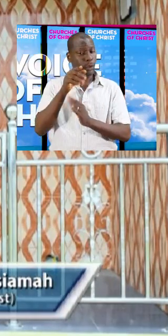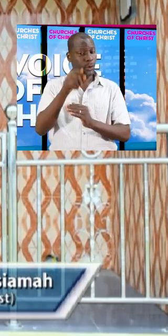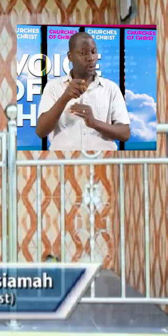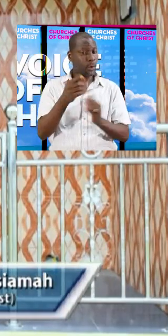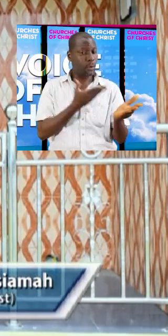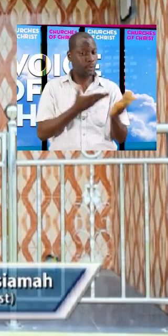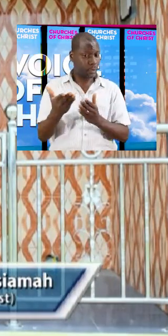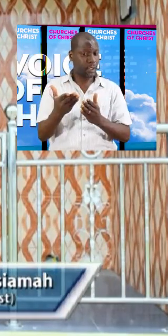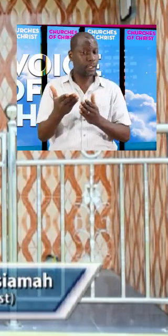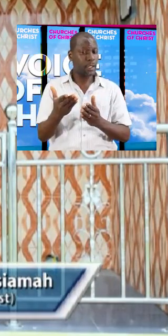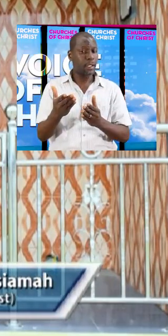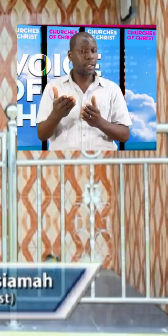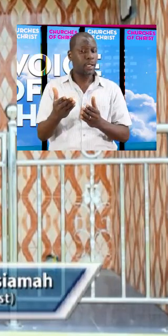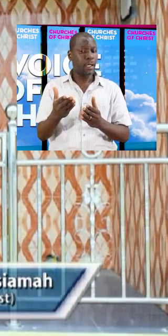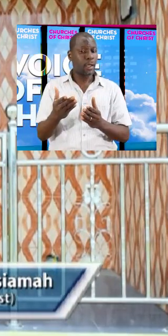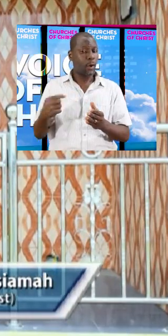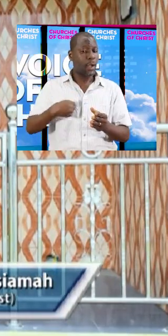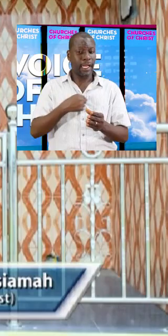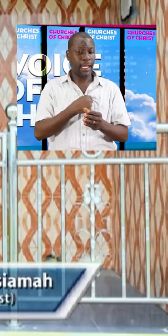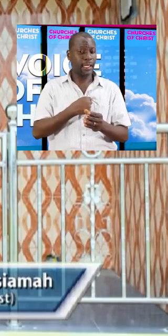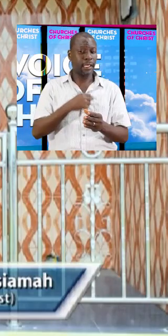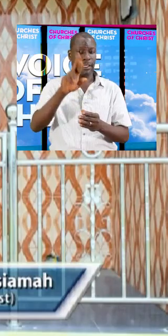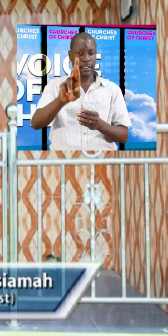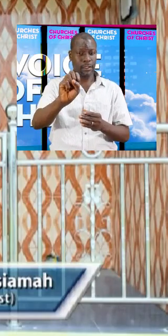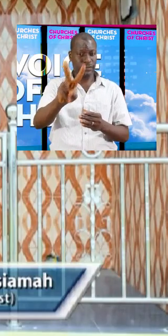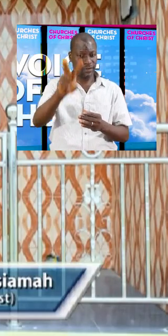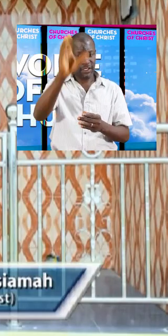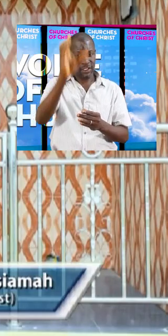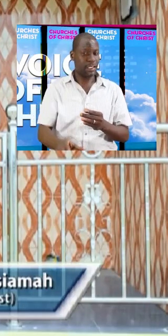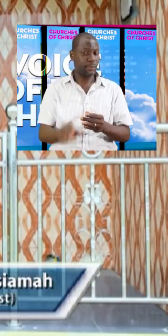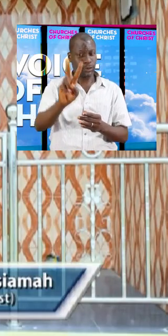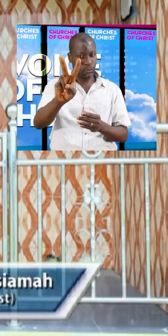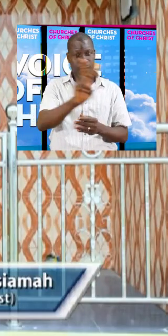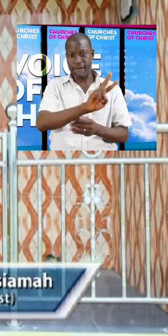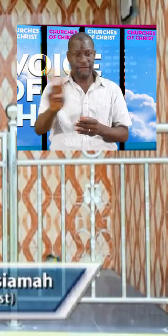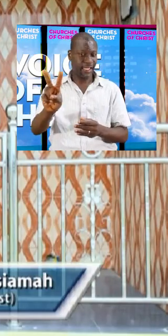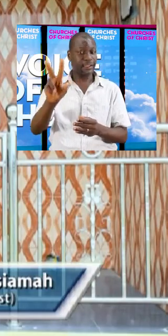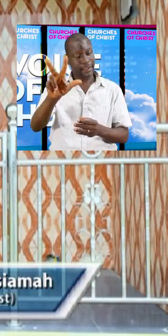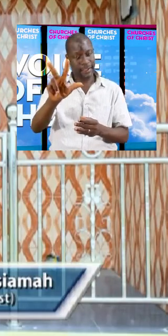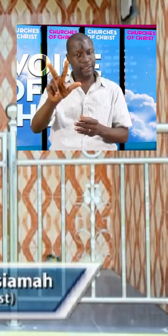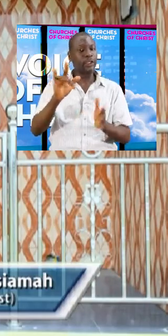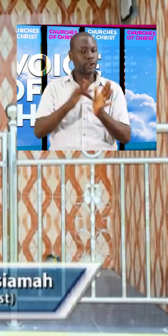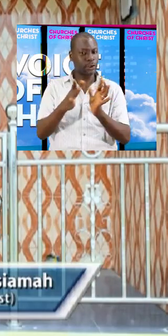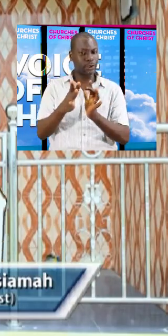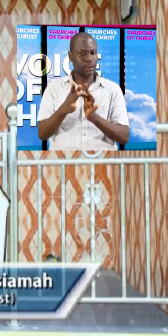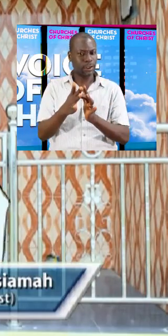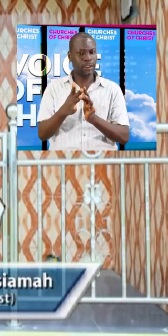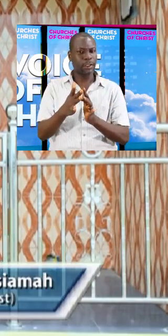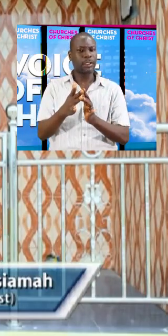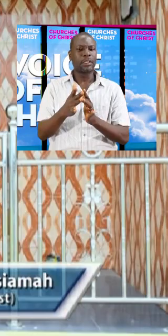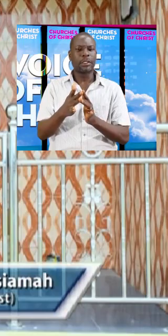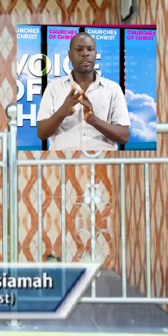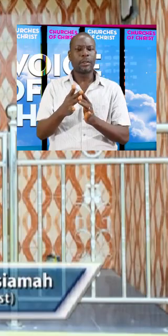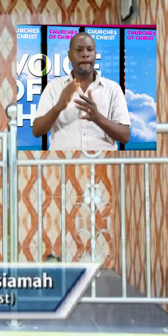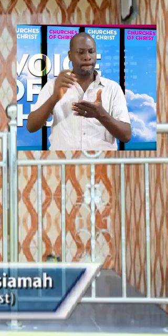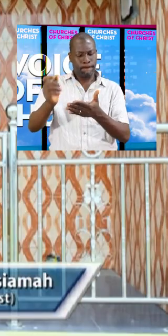kakra. Wo edisam enguma no etimie no ene etimie nsa. Awurade Yesu Kristo ema John.